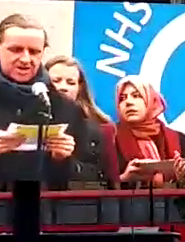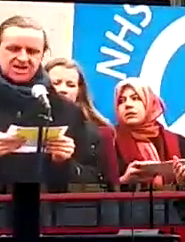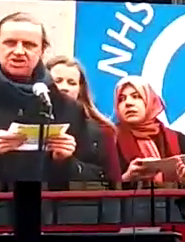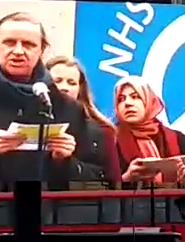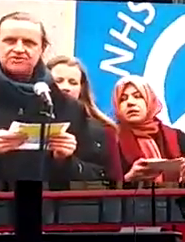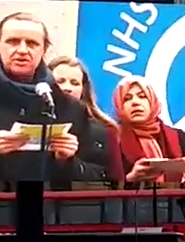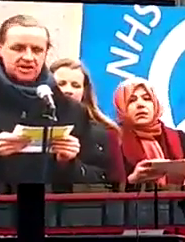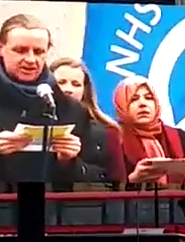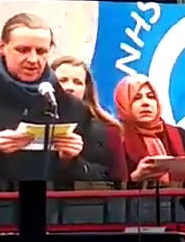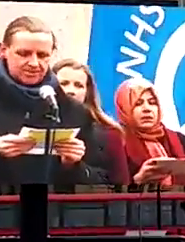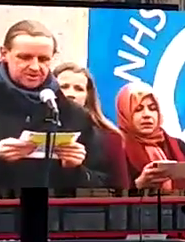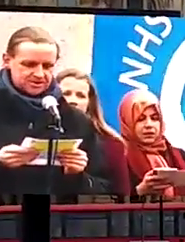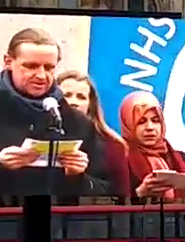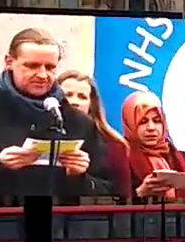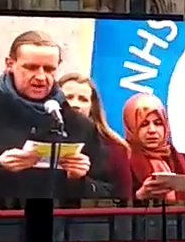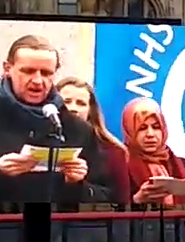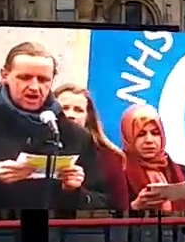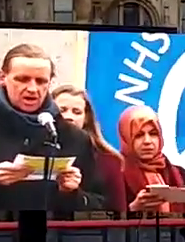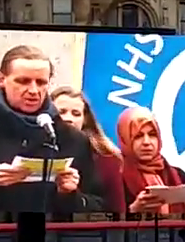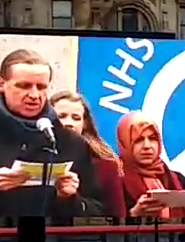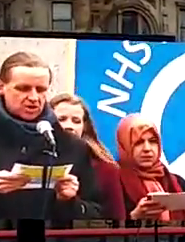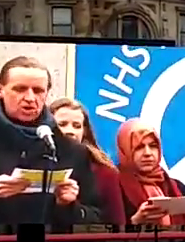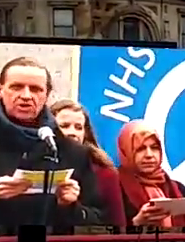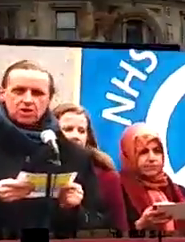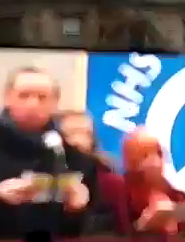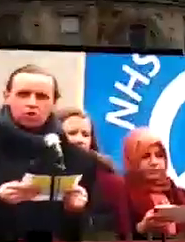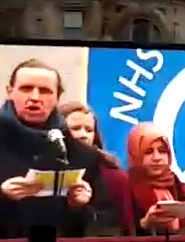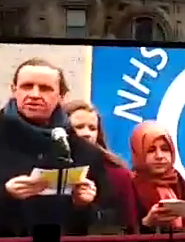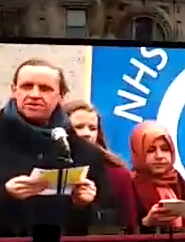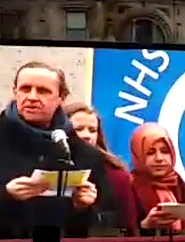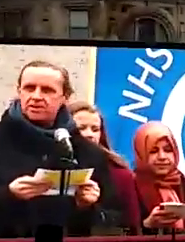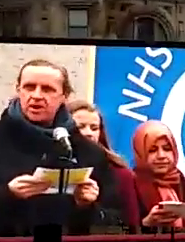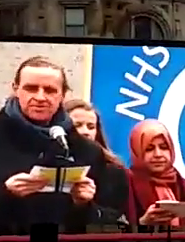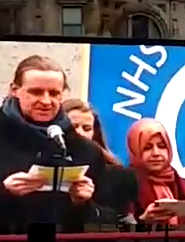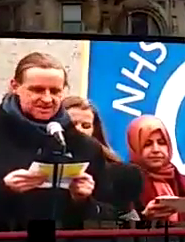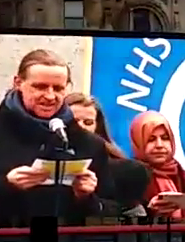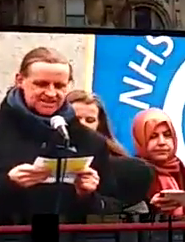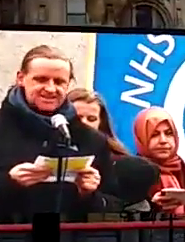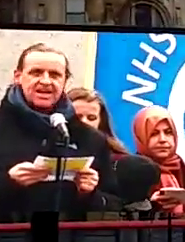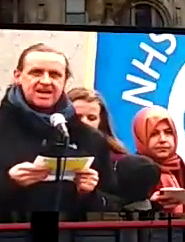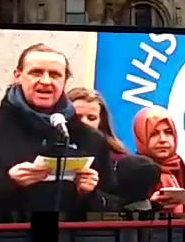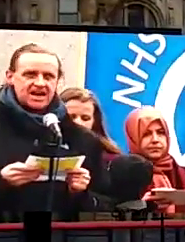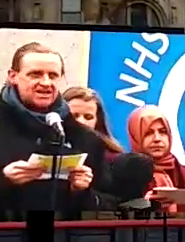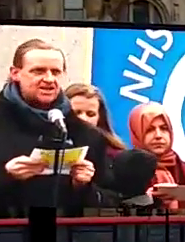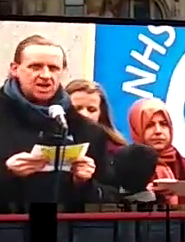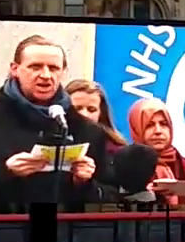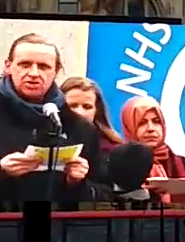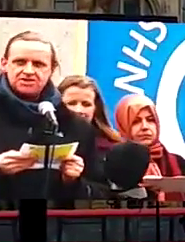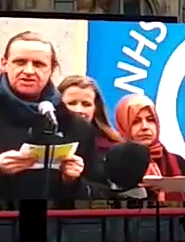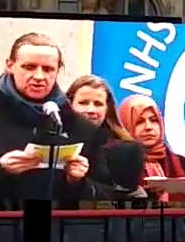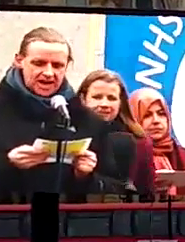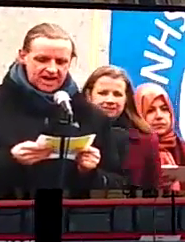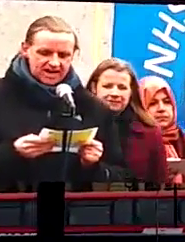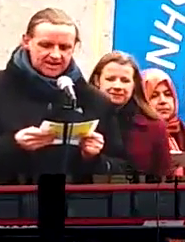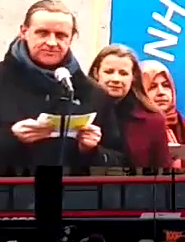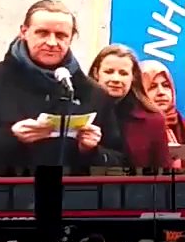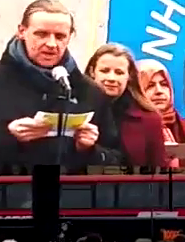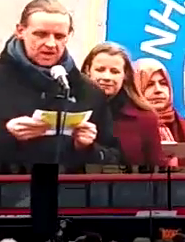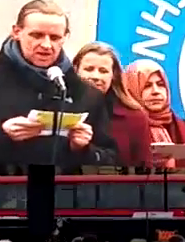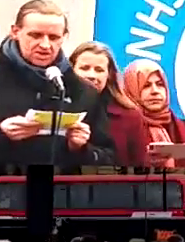enforceable elimination of nuclear weapons. We call on all nuclear weapon states, and that includes the